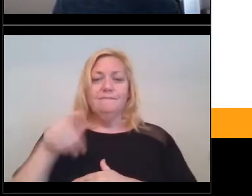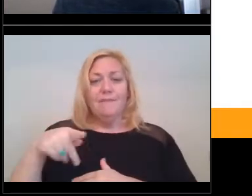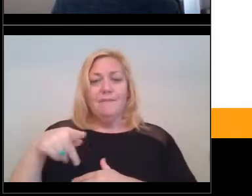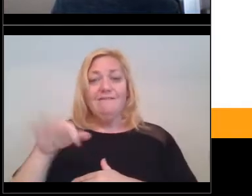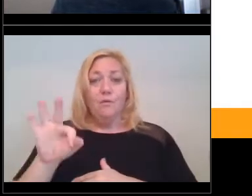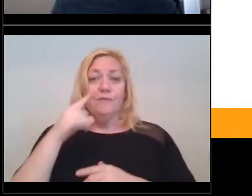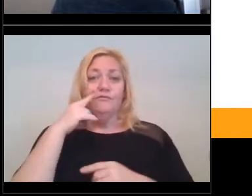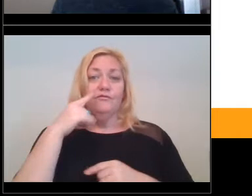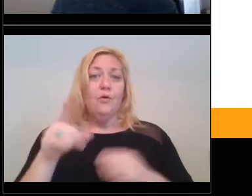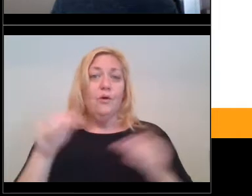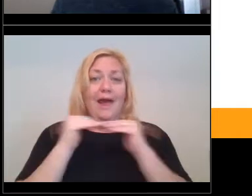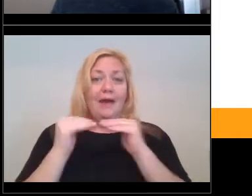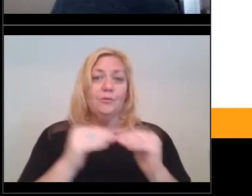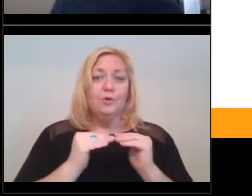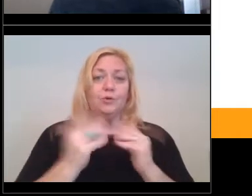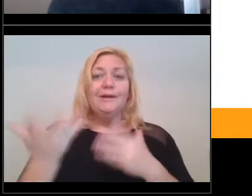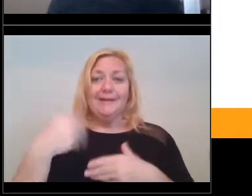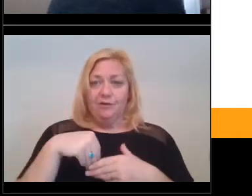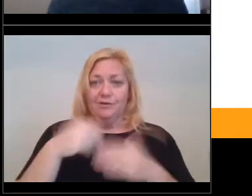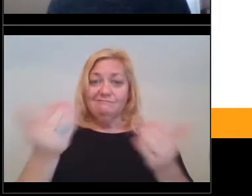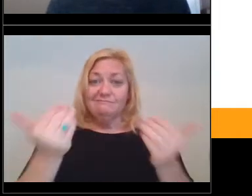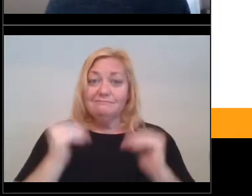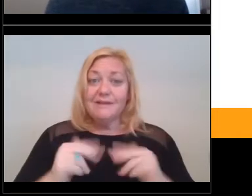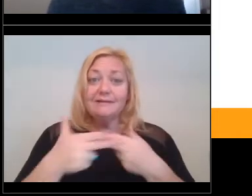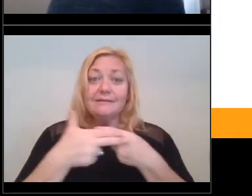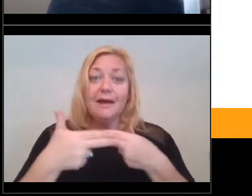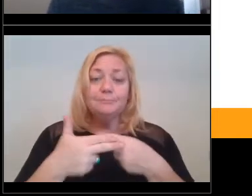engagement. Let's go to the next slide.